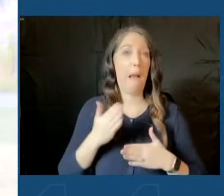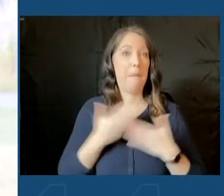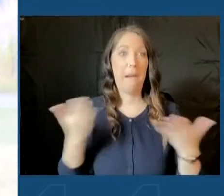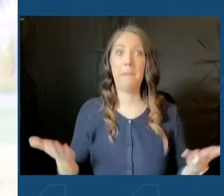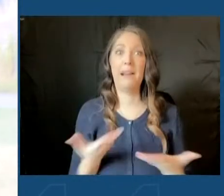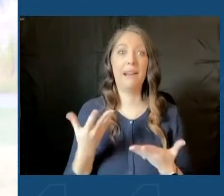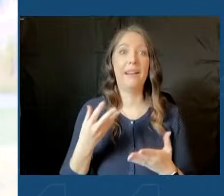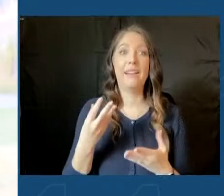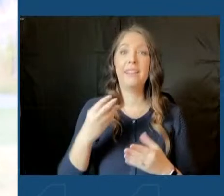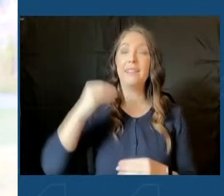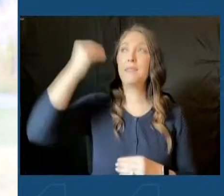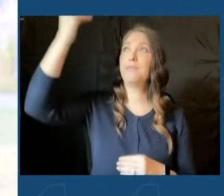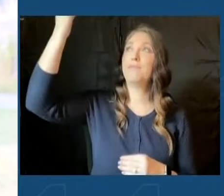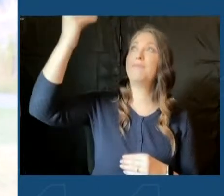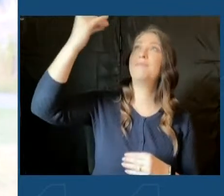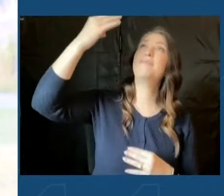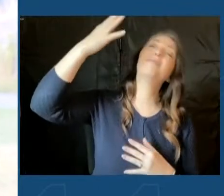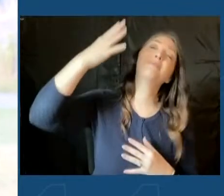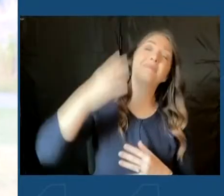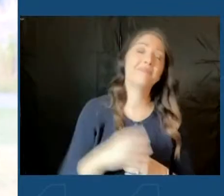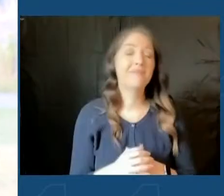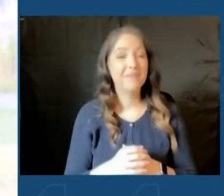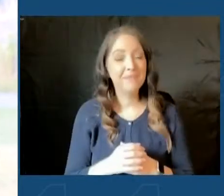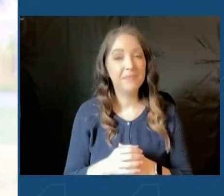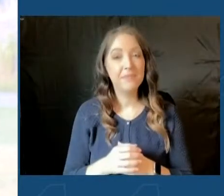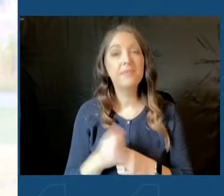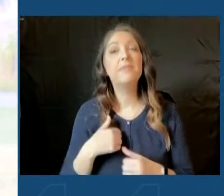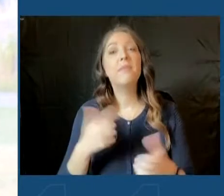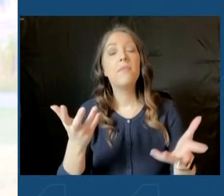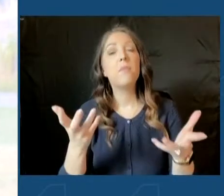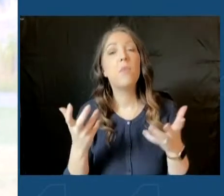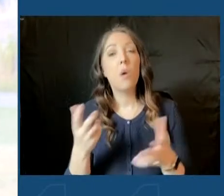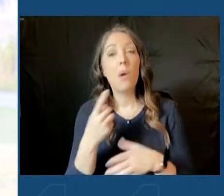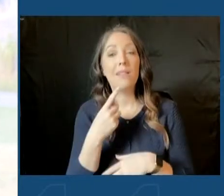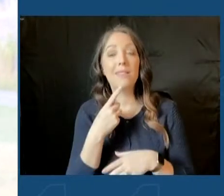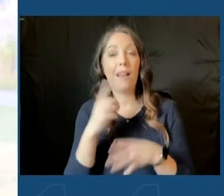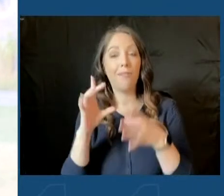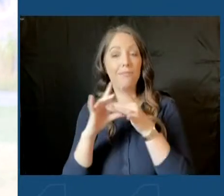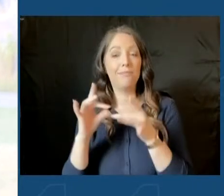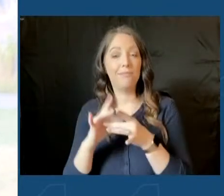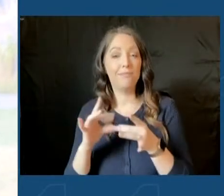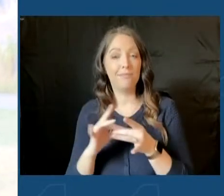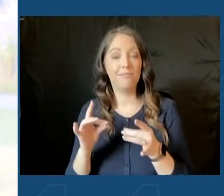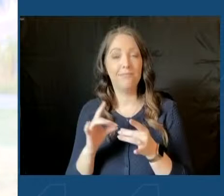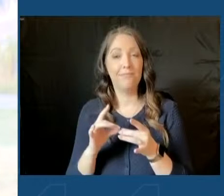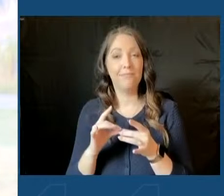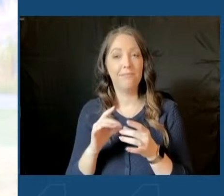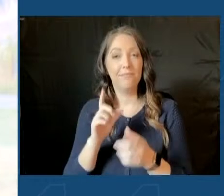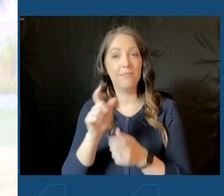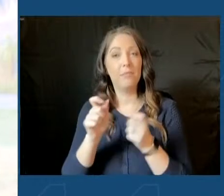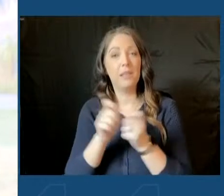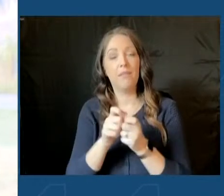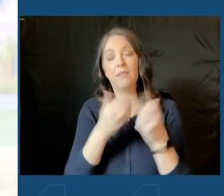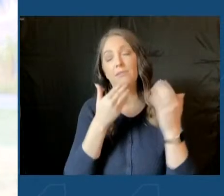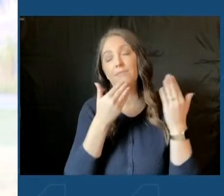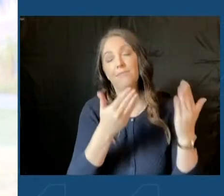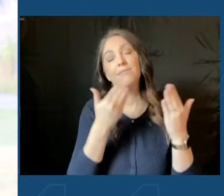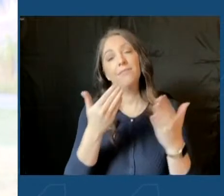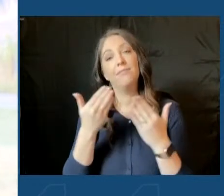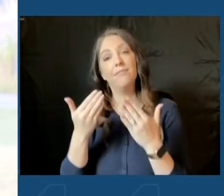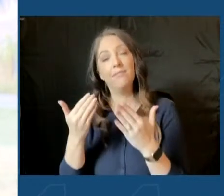what is a beautiful city. I want to say a particular round of thanks to our